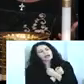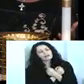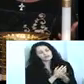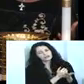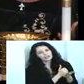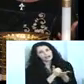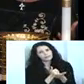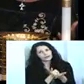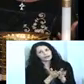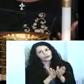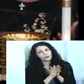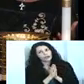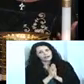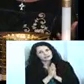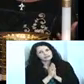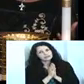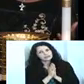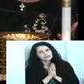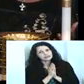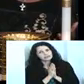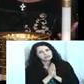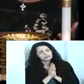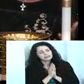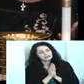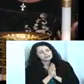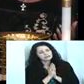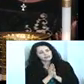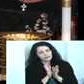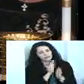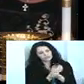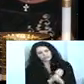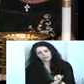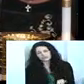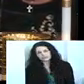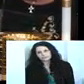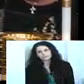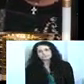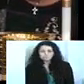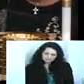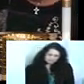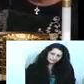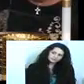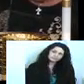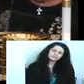We ask all this in your precious name. Amen. Amen.